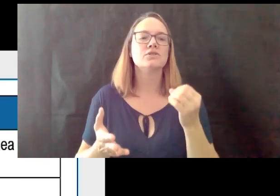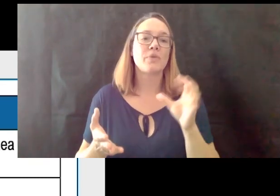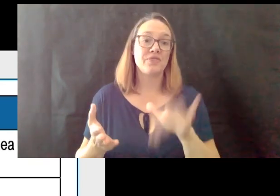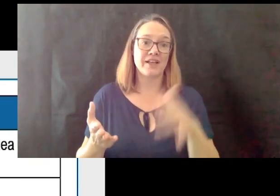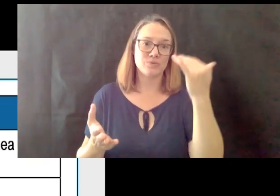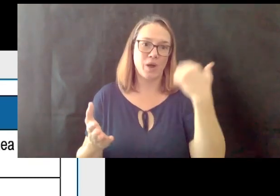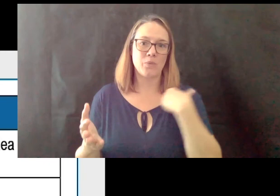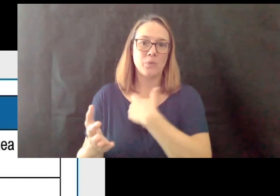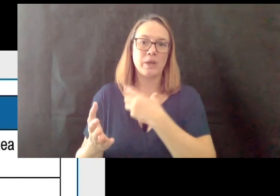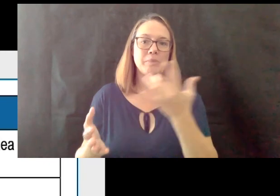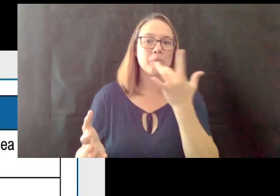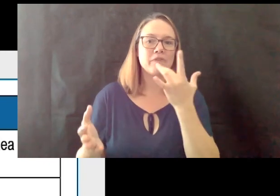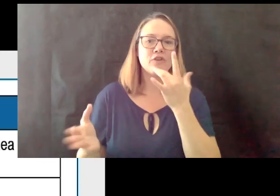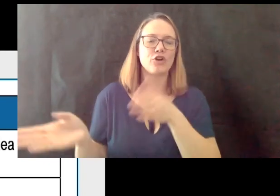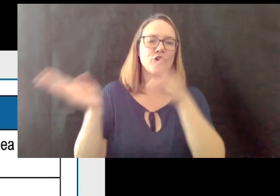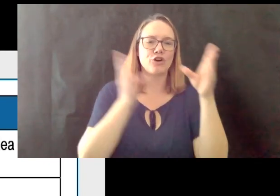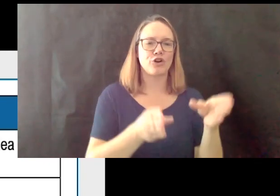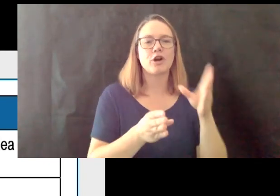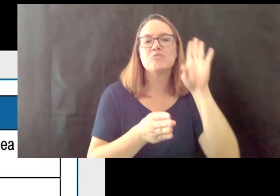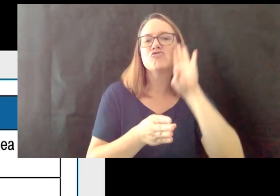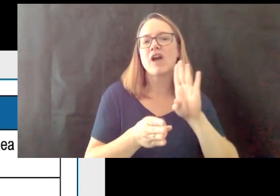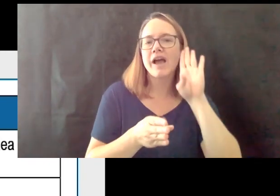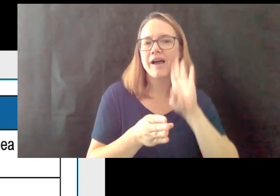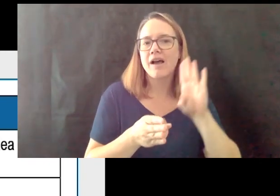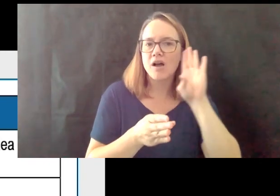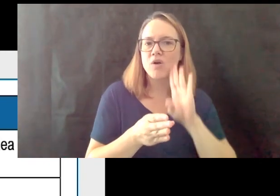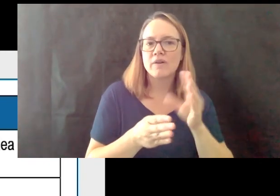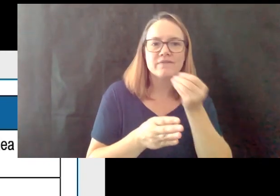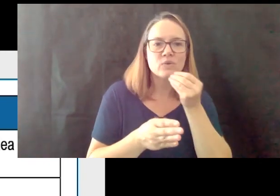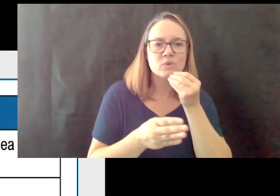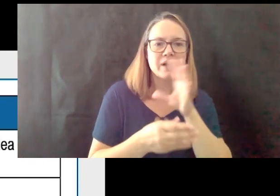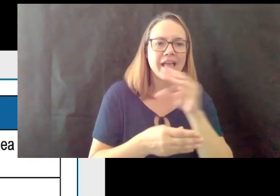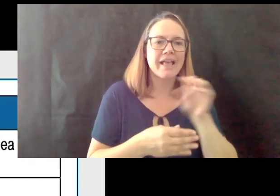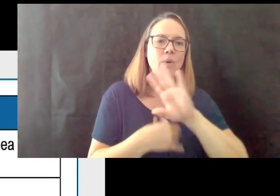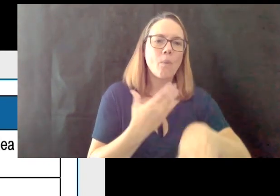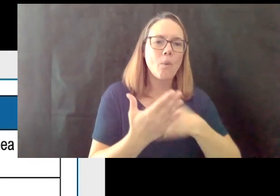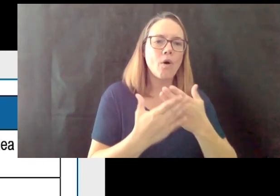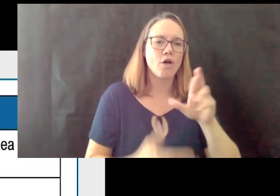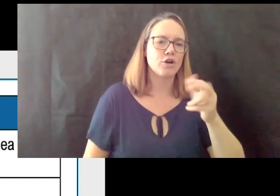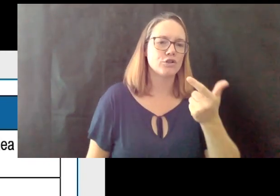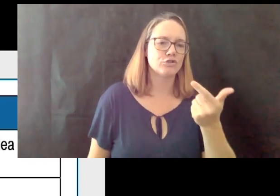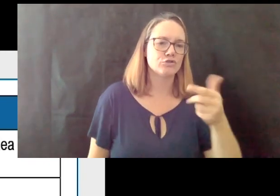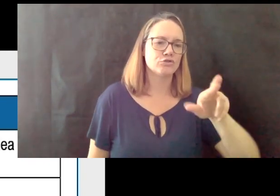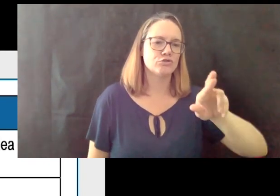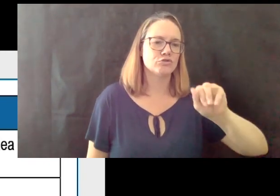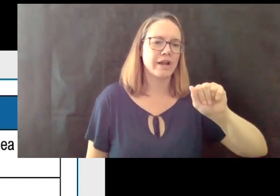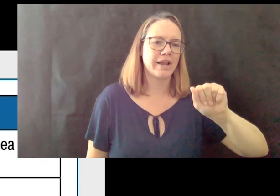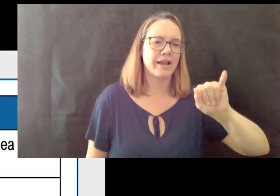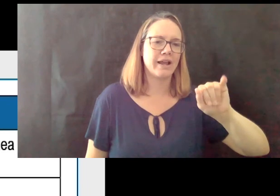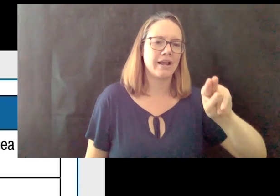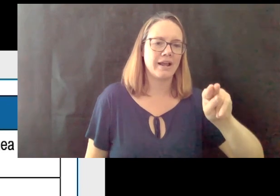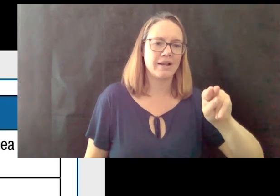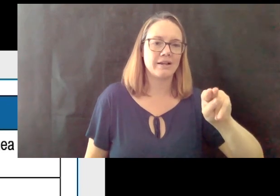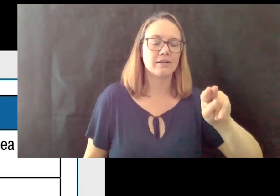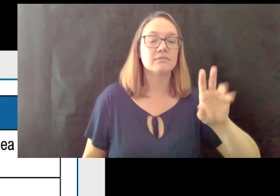them naturally. And so that's why we prefer these brown rices and whole grains. Another example is with